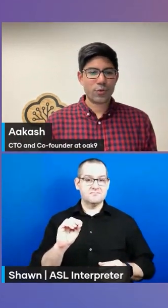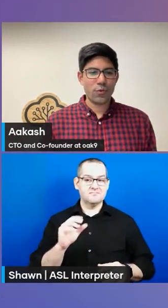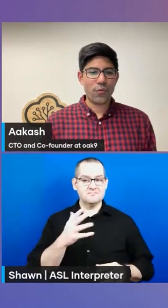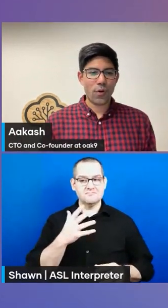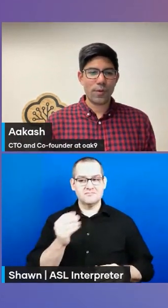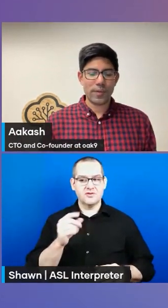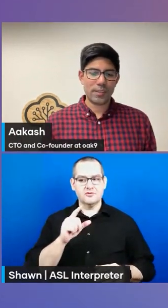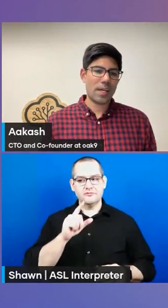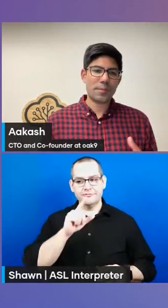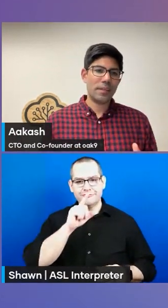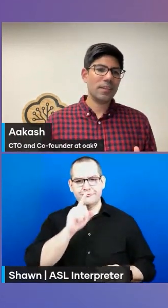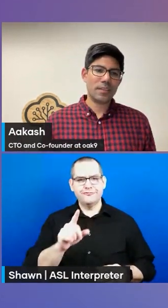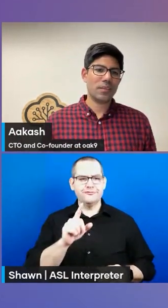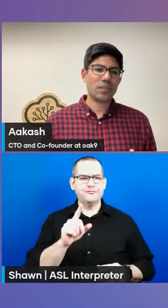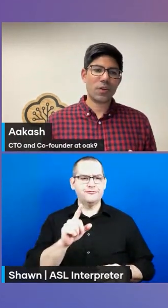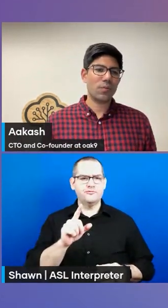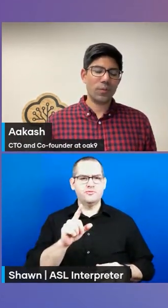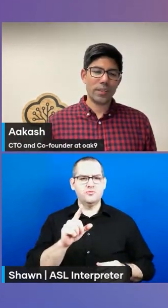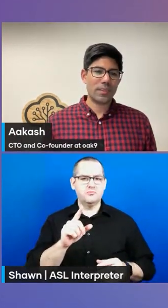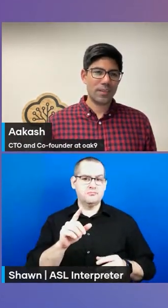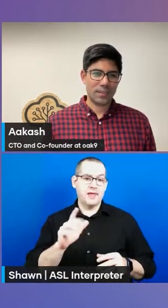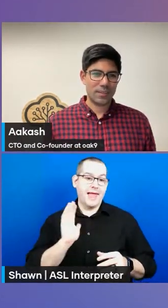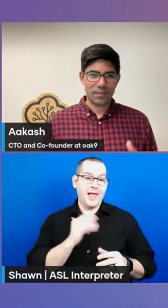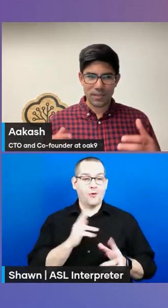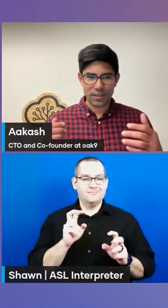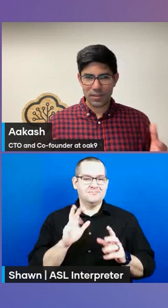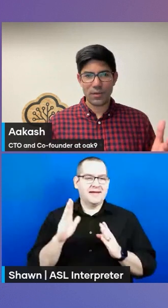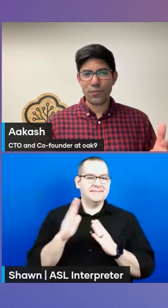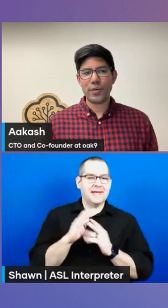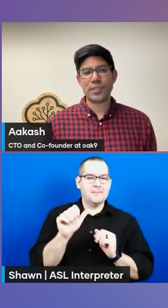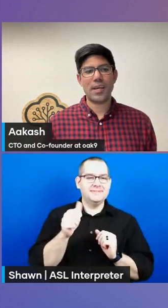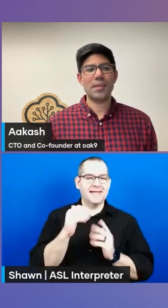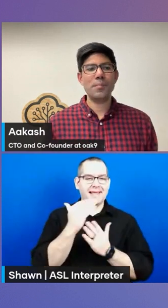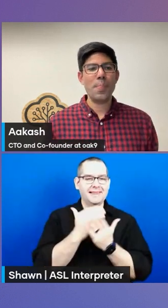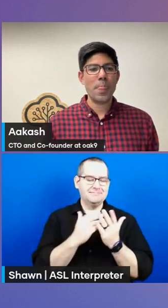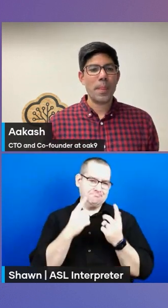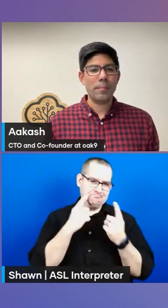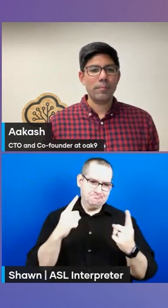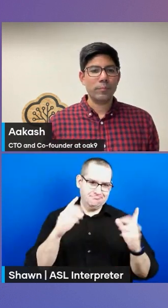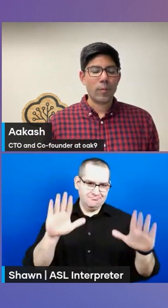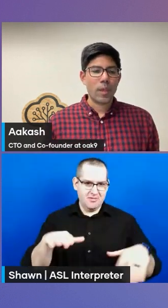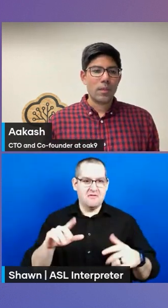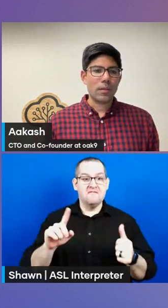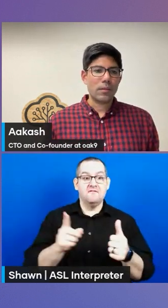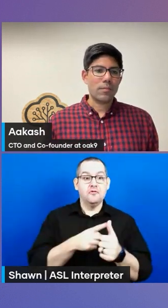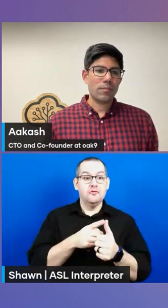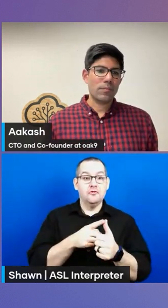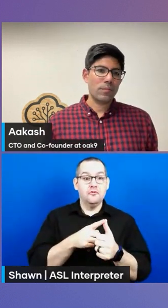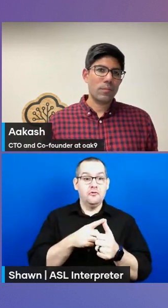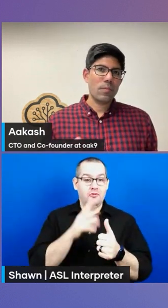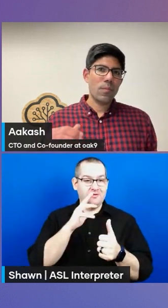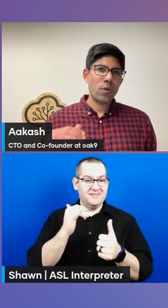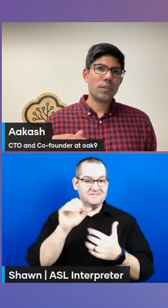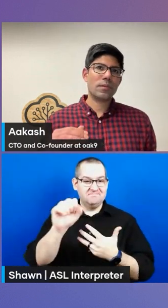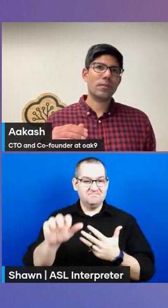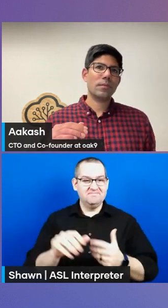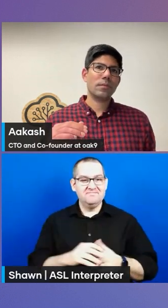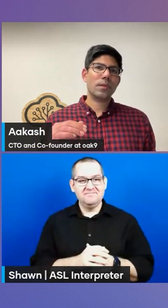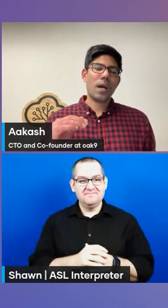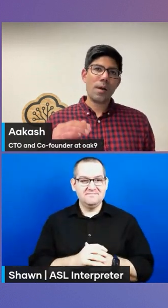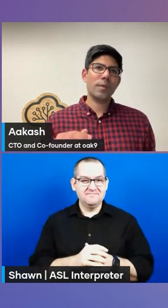in true form of a top 10 list, I'll start with the first item. The